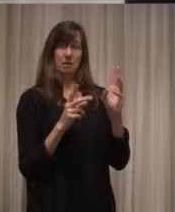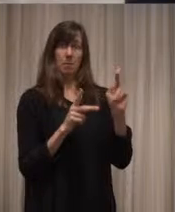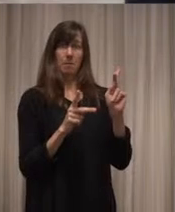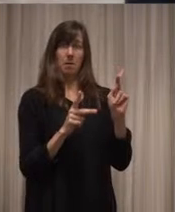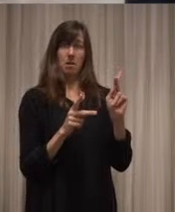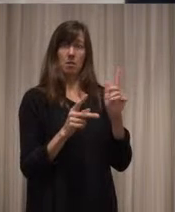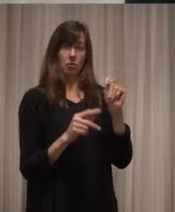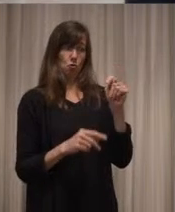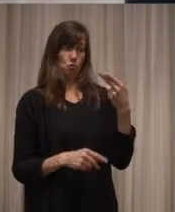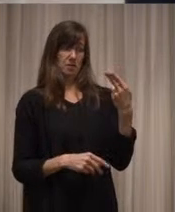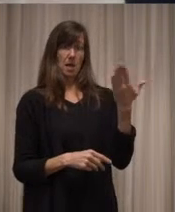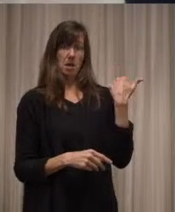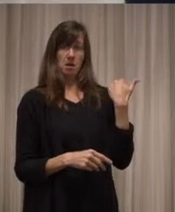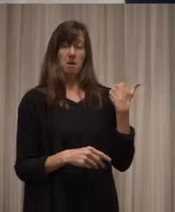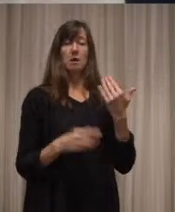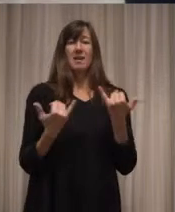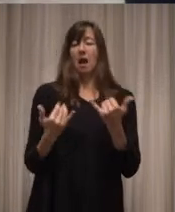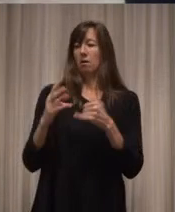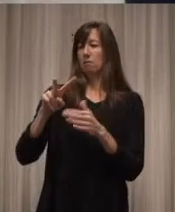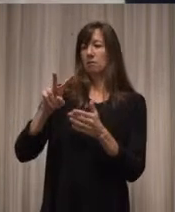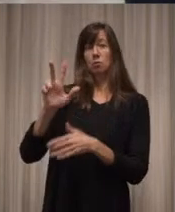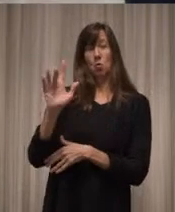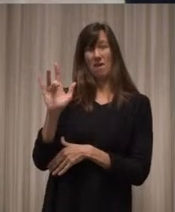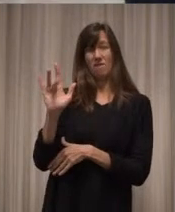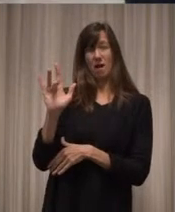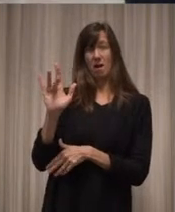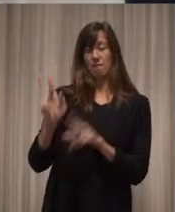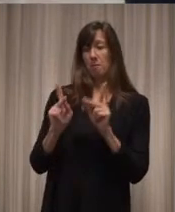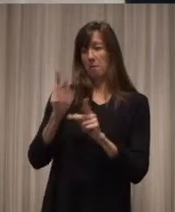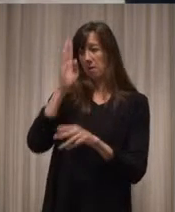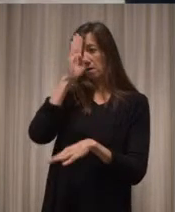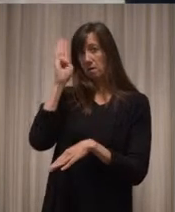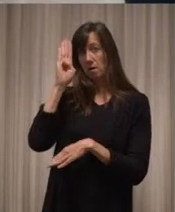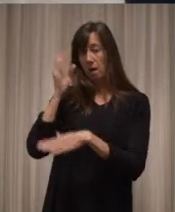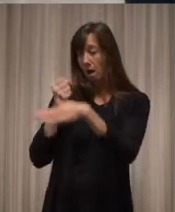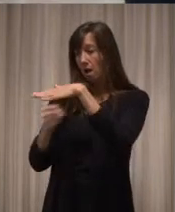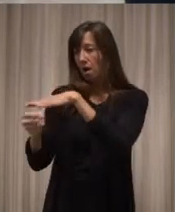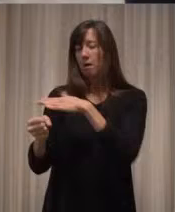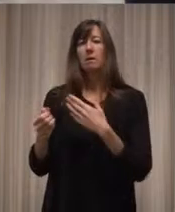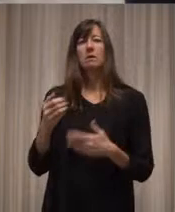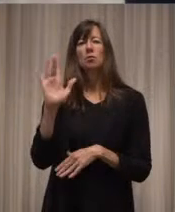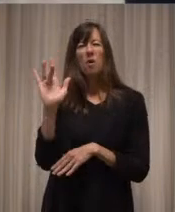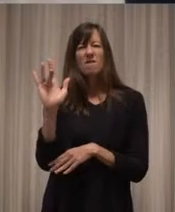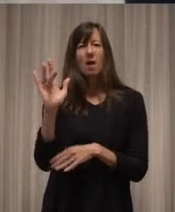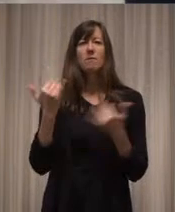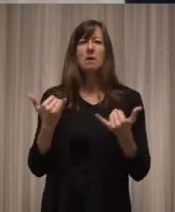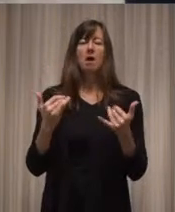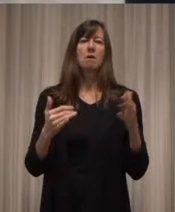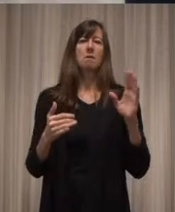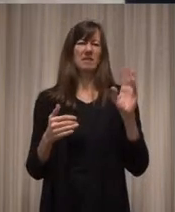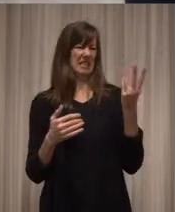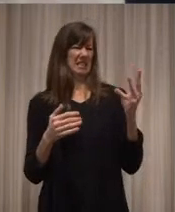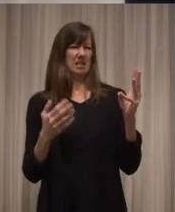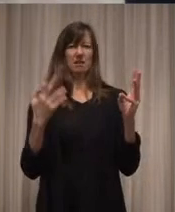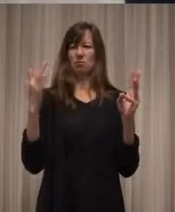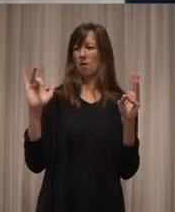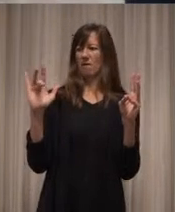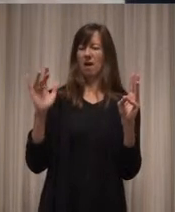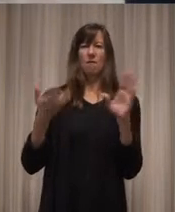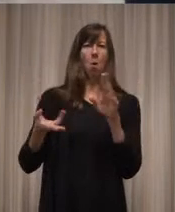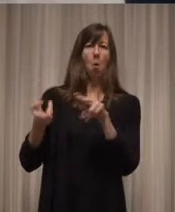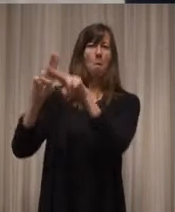now 25 today. So that is a very alarming spike in hospitalizations, which we unfortunately did